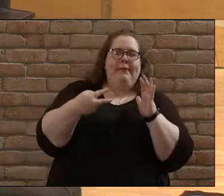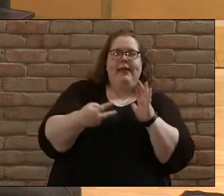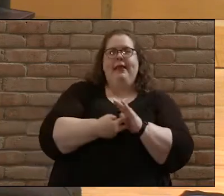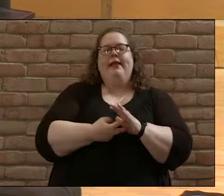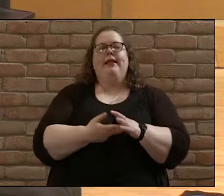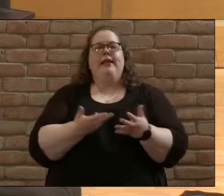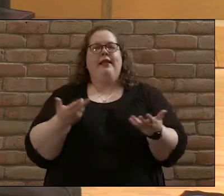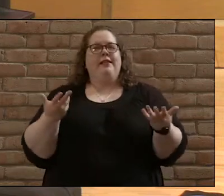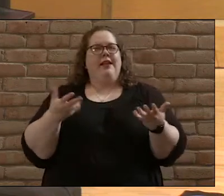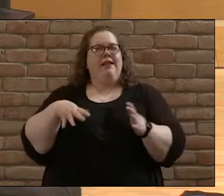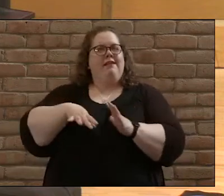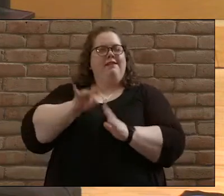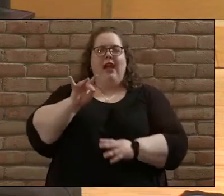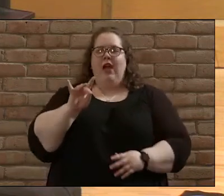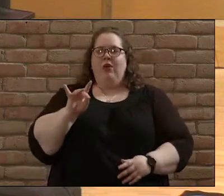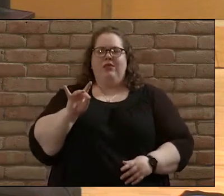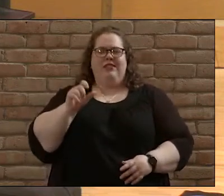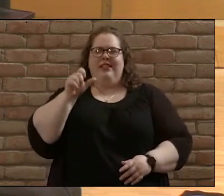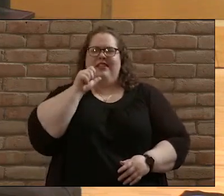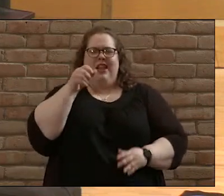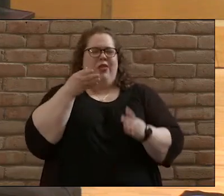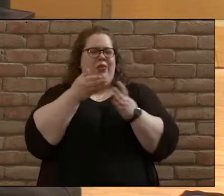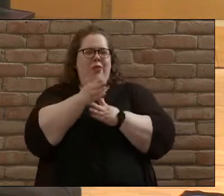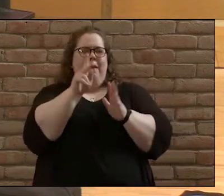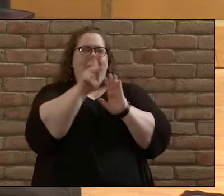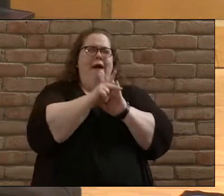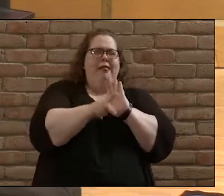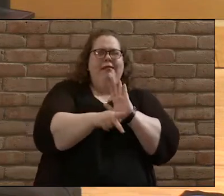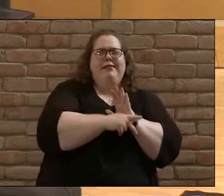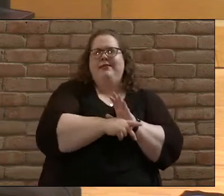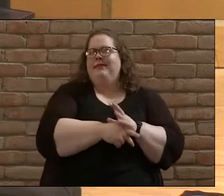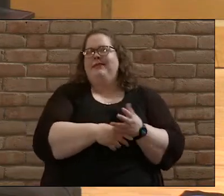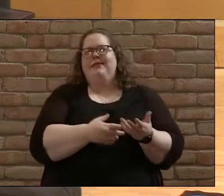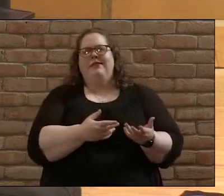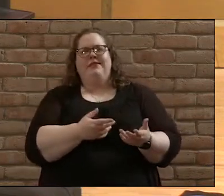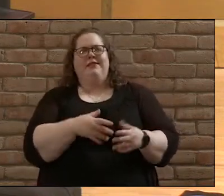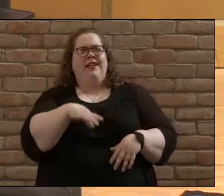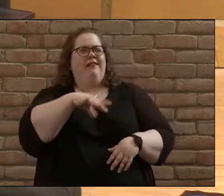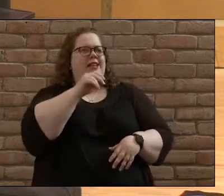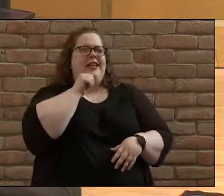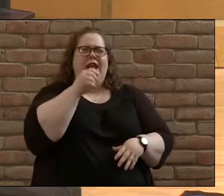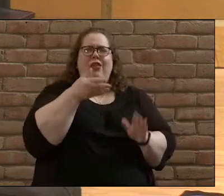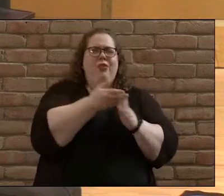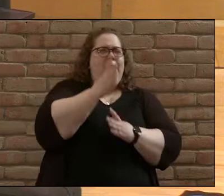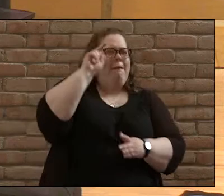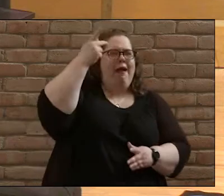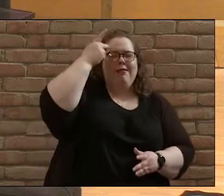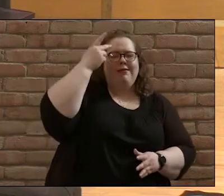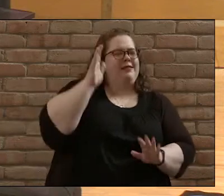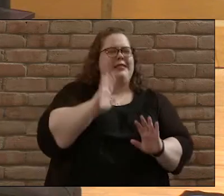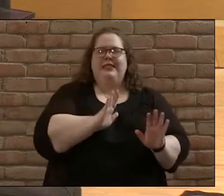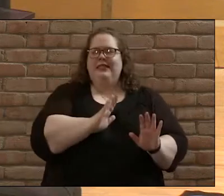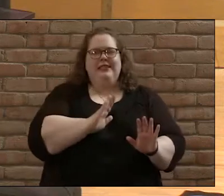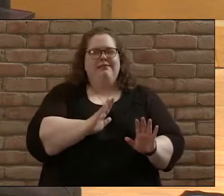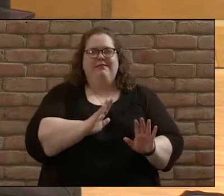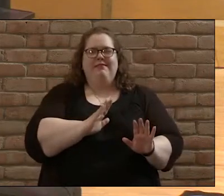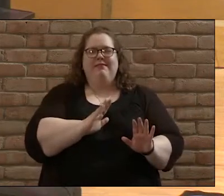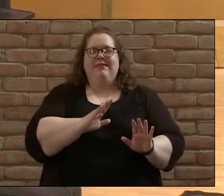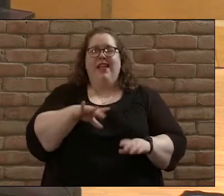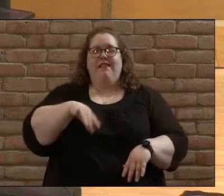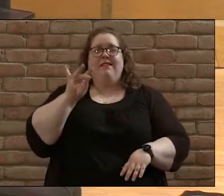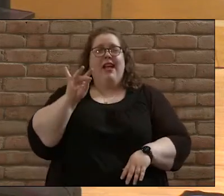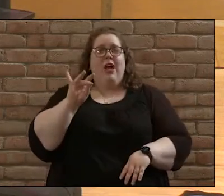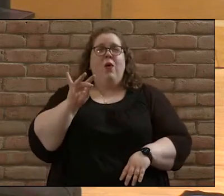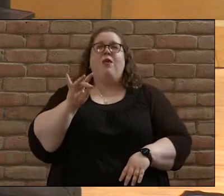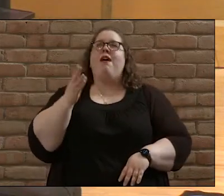purpose is found not in our policies, it's not in our politics, but rather it is found in the arms